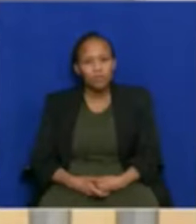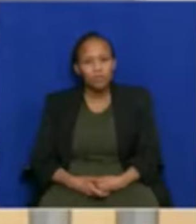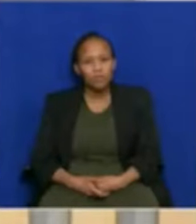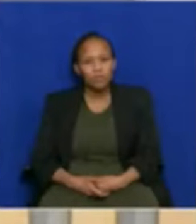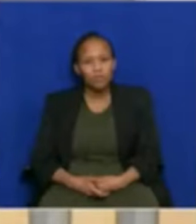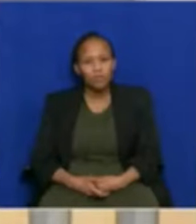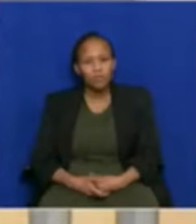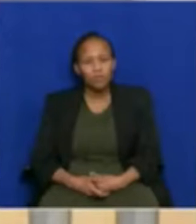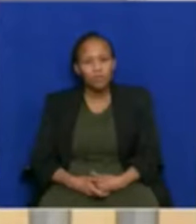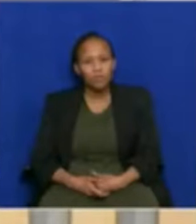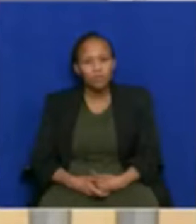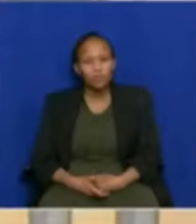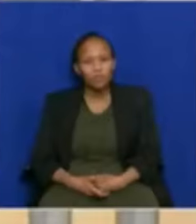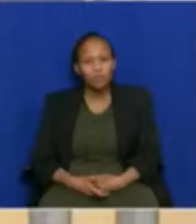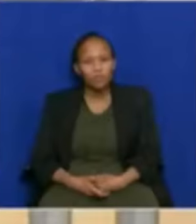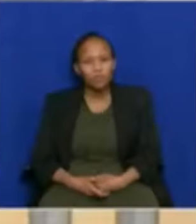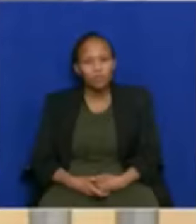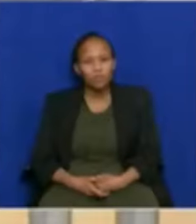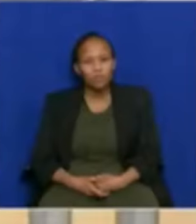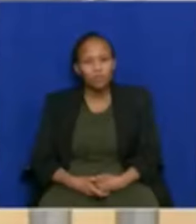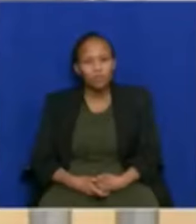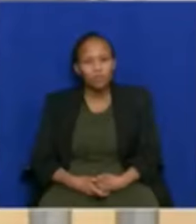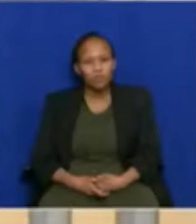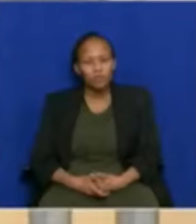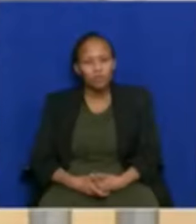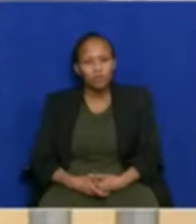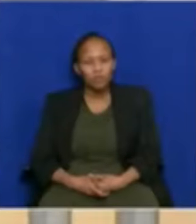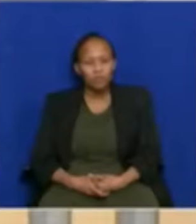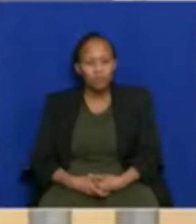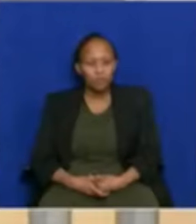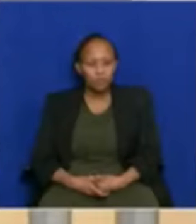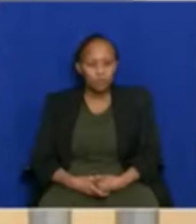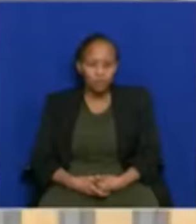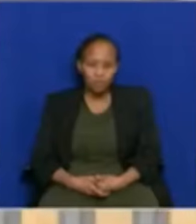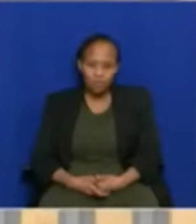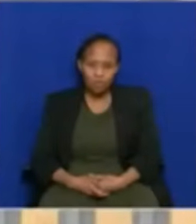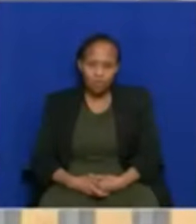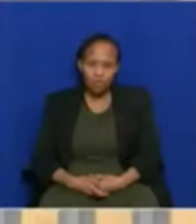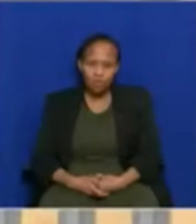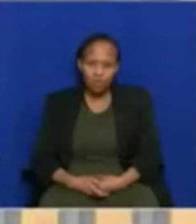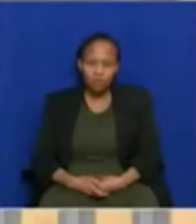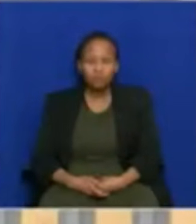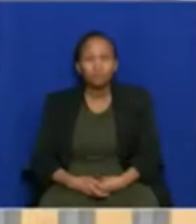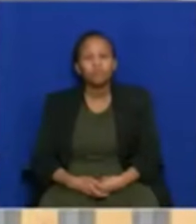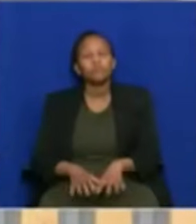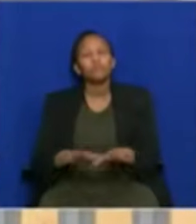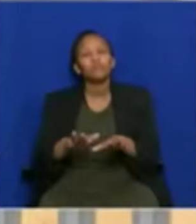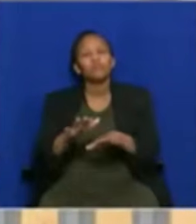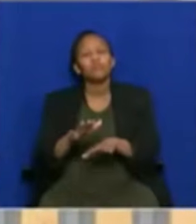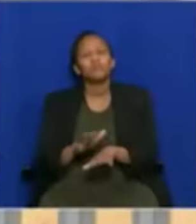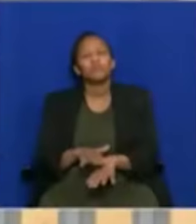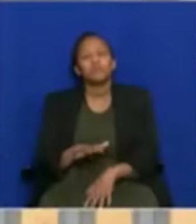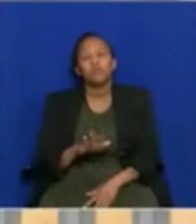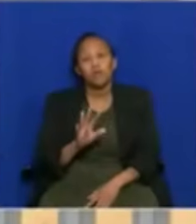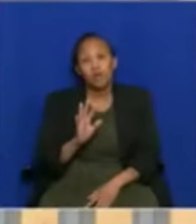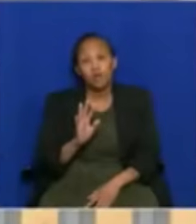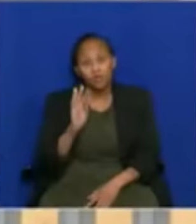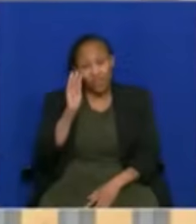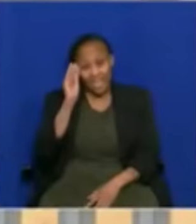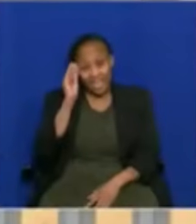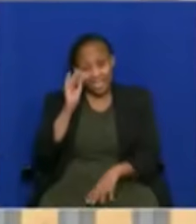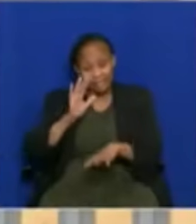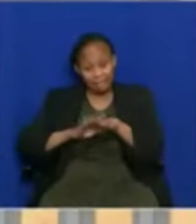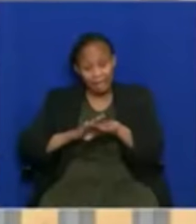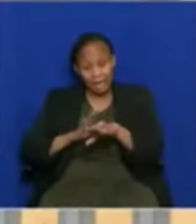Colonel, maybe we can do this in it's the fine. It's fine, sir, I'm with you. Yes, in the interest of time. If I am wrong that the